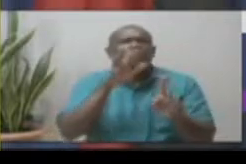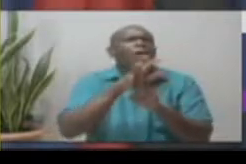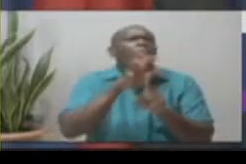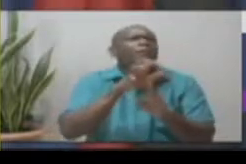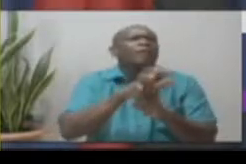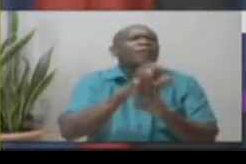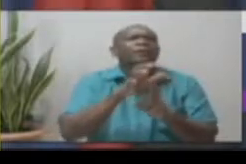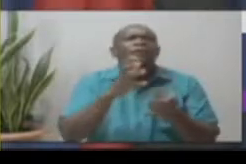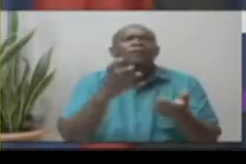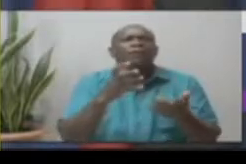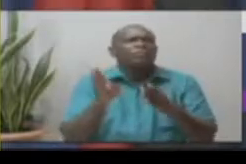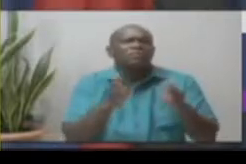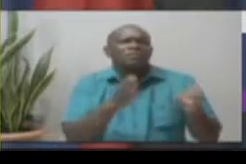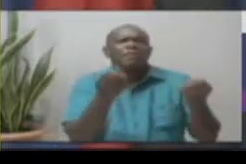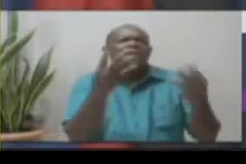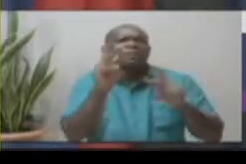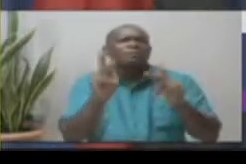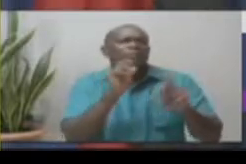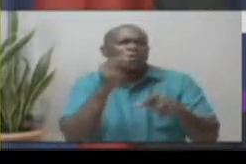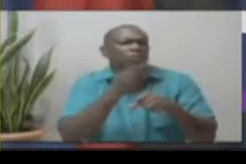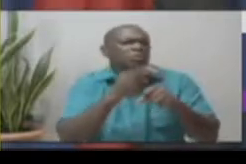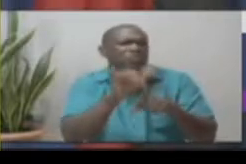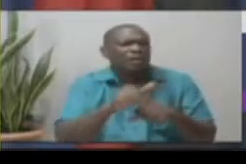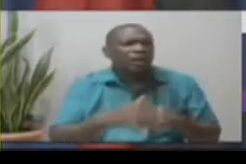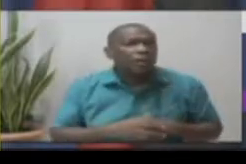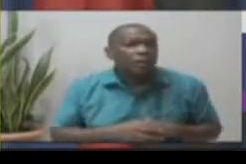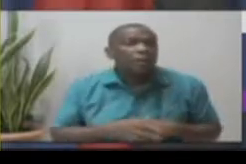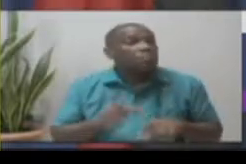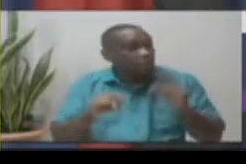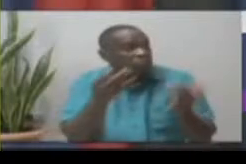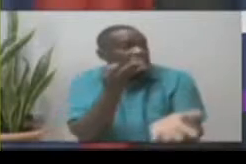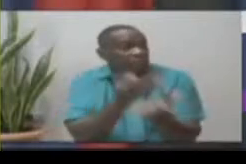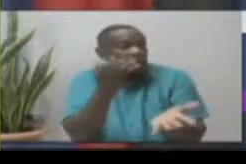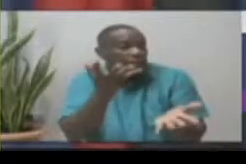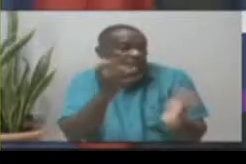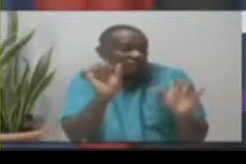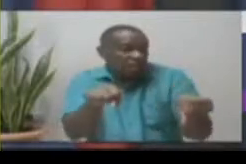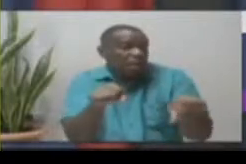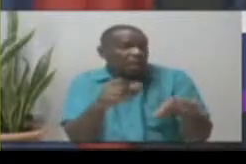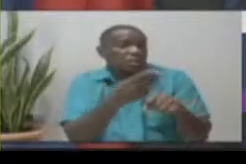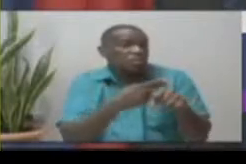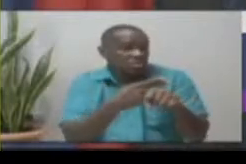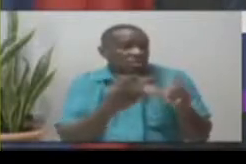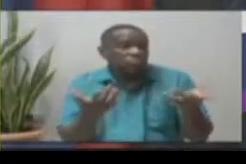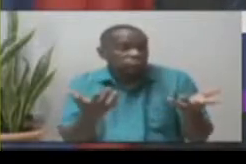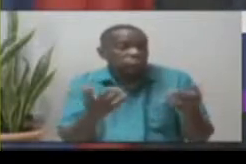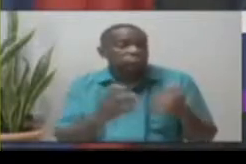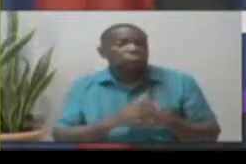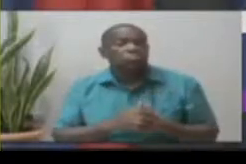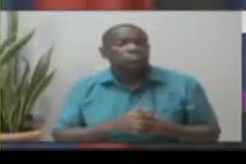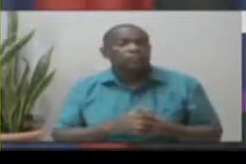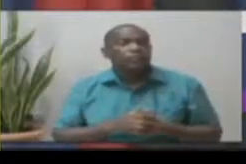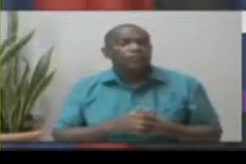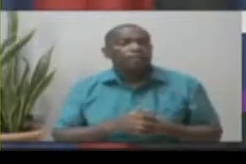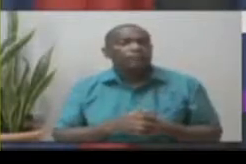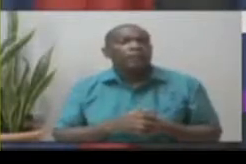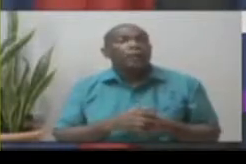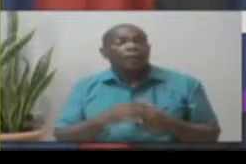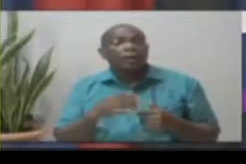people. But those are the facts. But when I said I'd look at it, I did look at it.